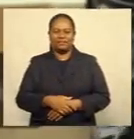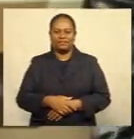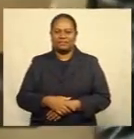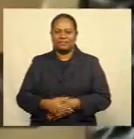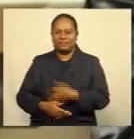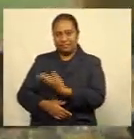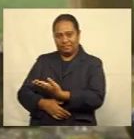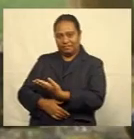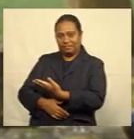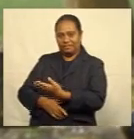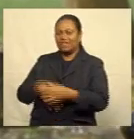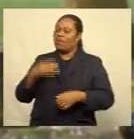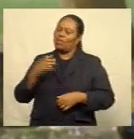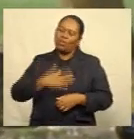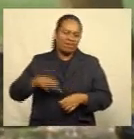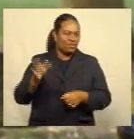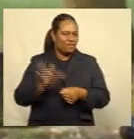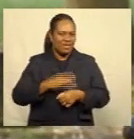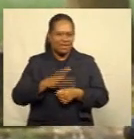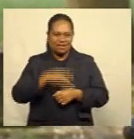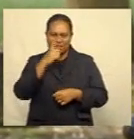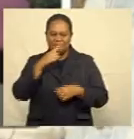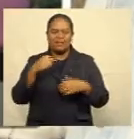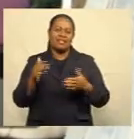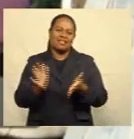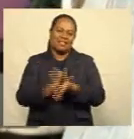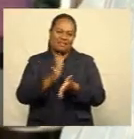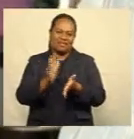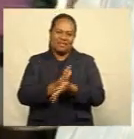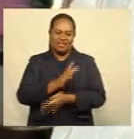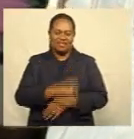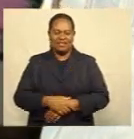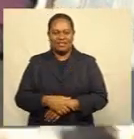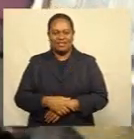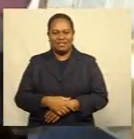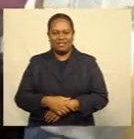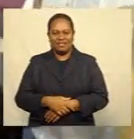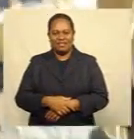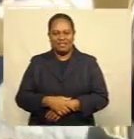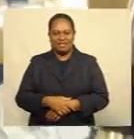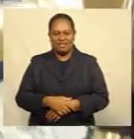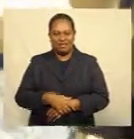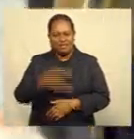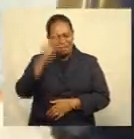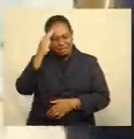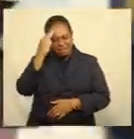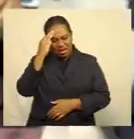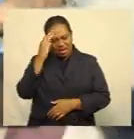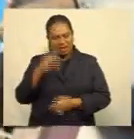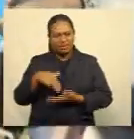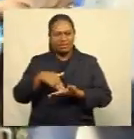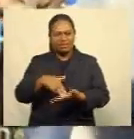I just want to make people happy and just destroy their minds.